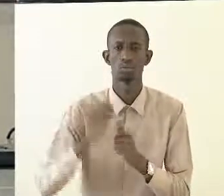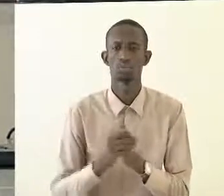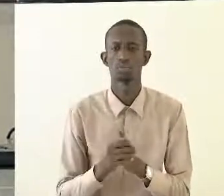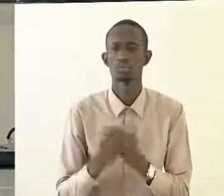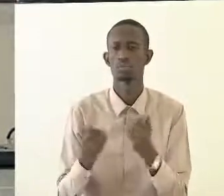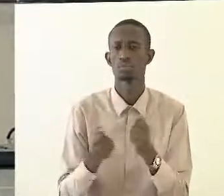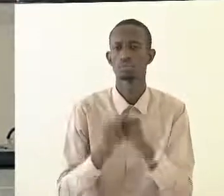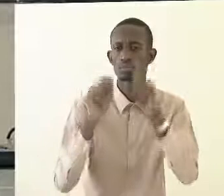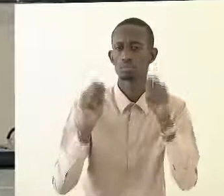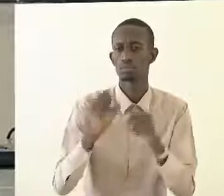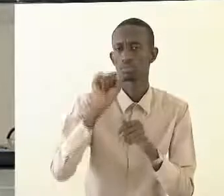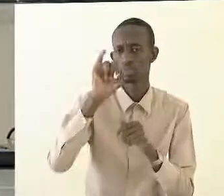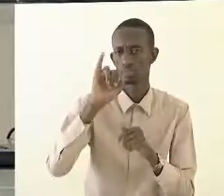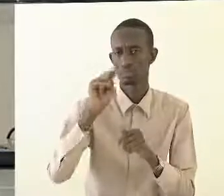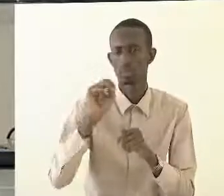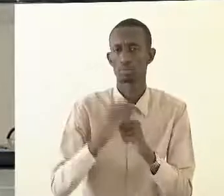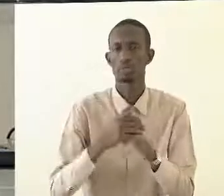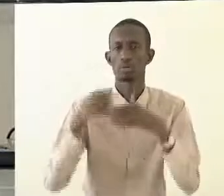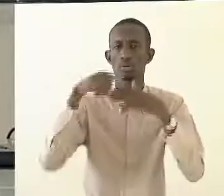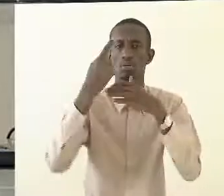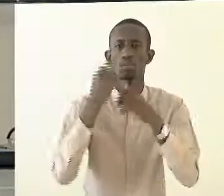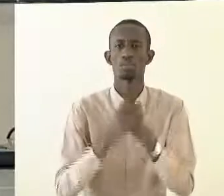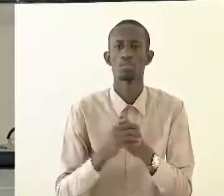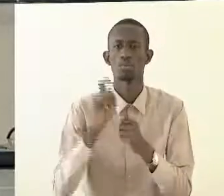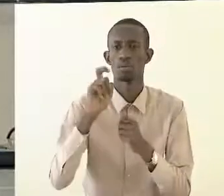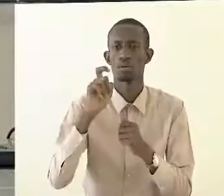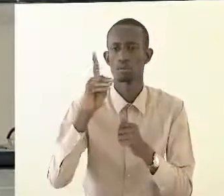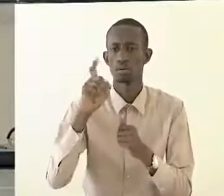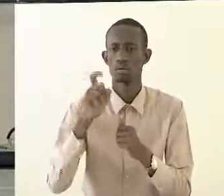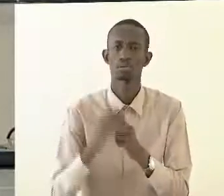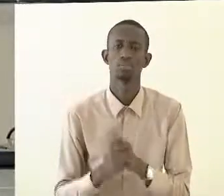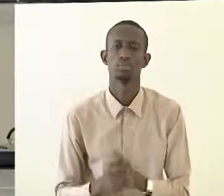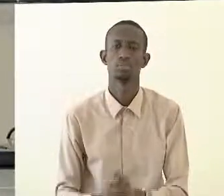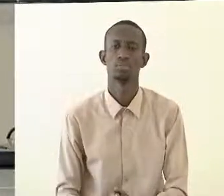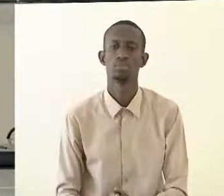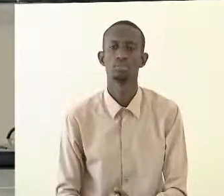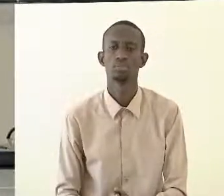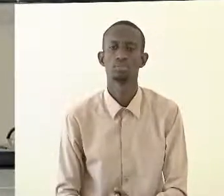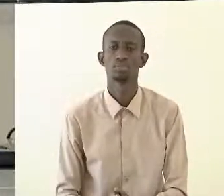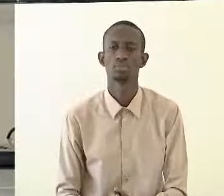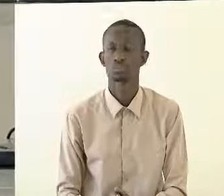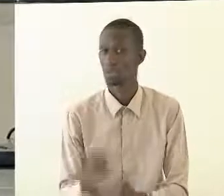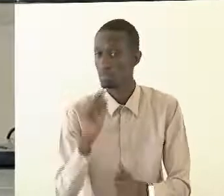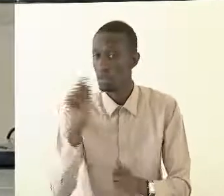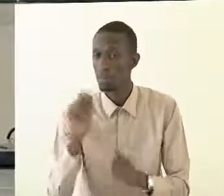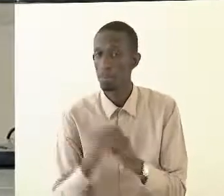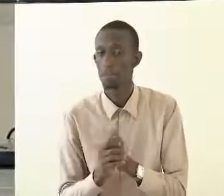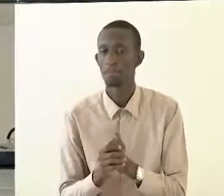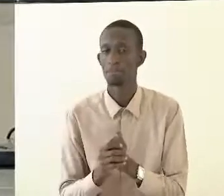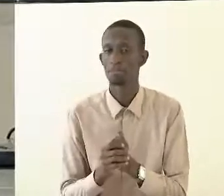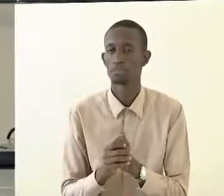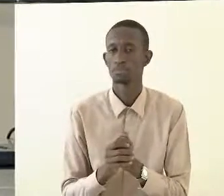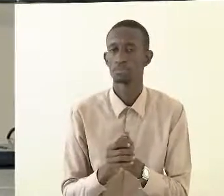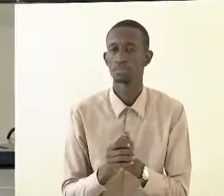sine inverse of x dx divided by square